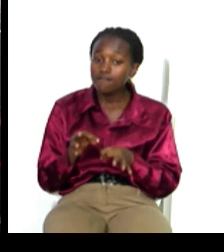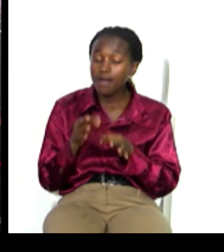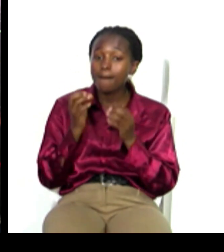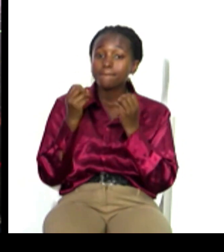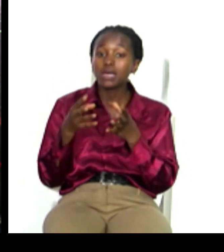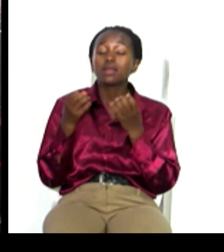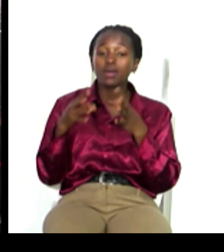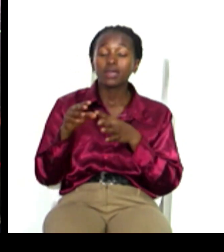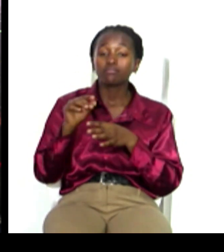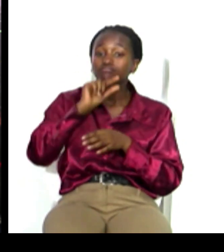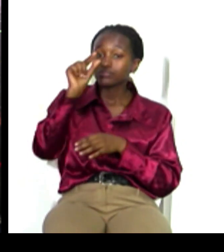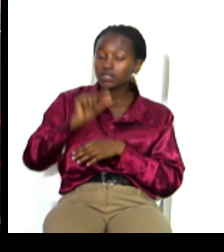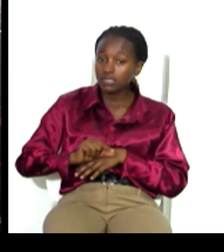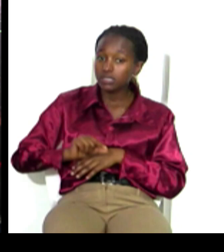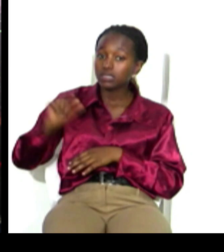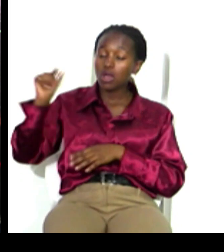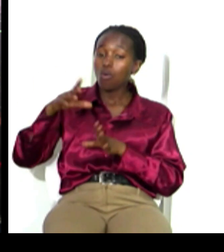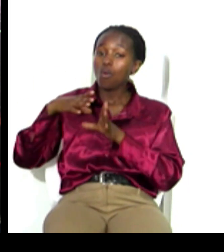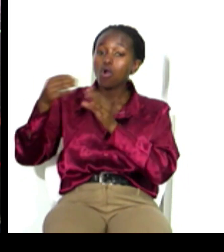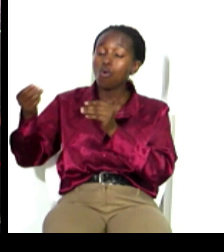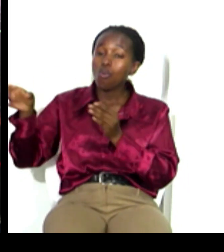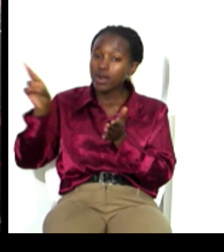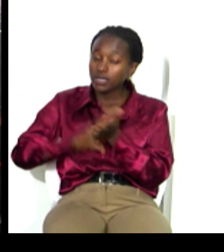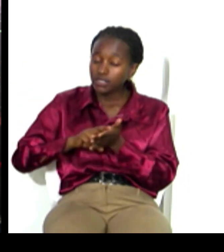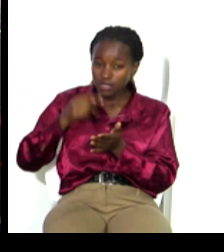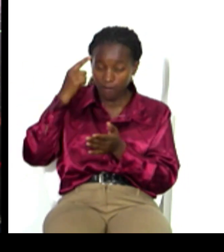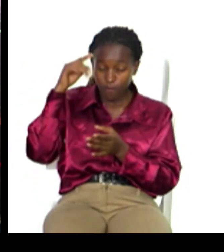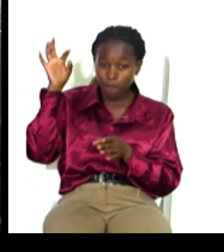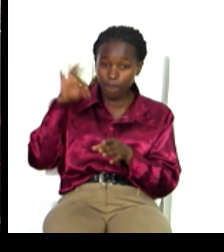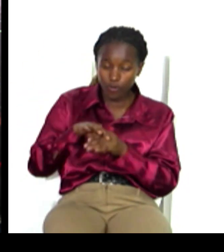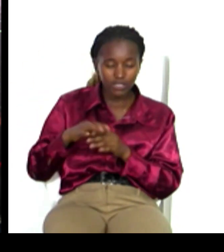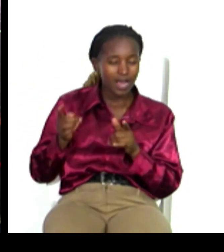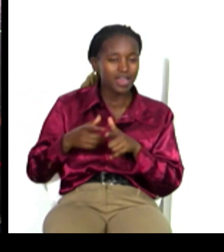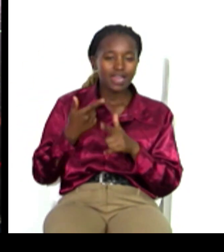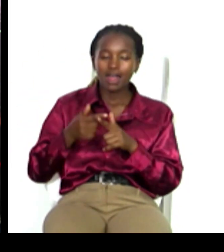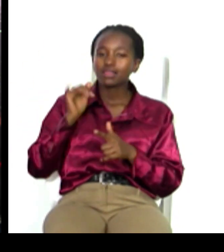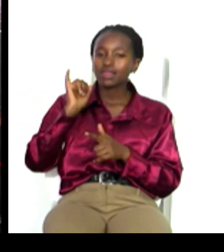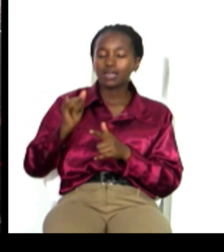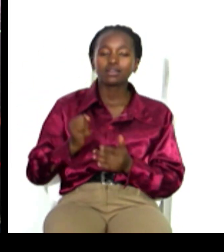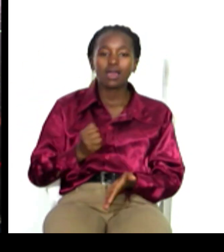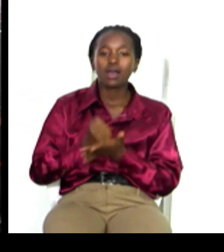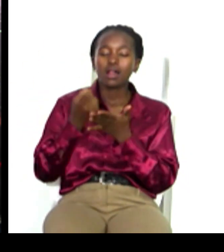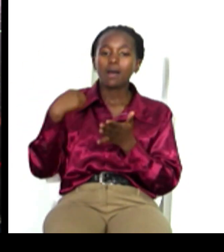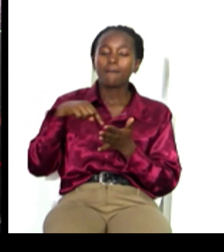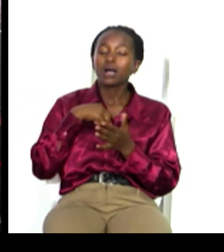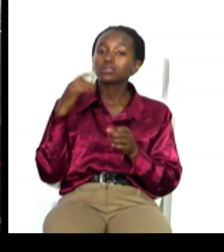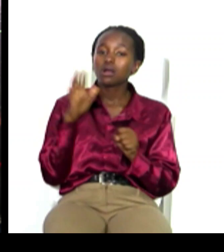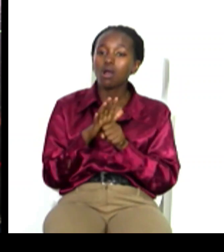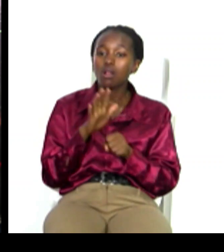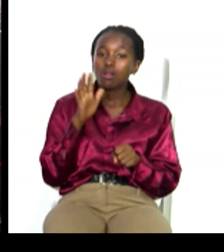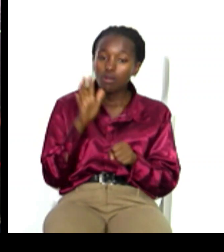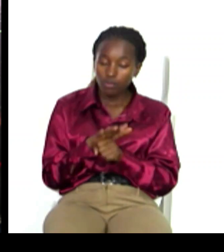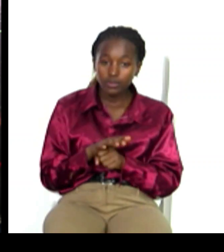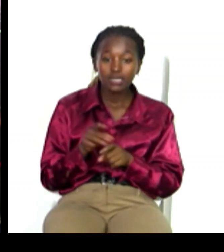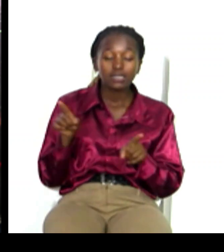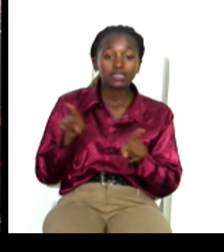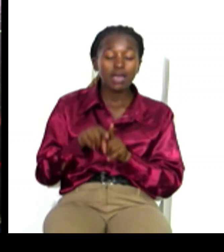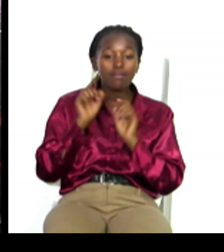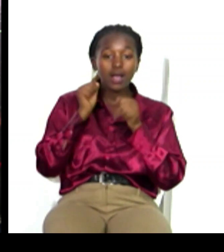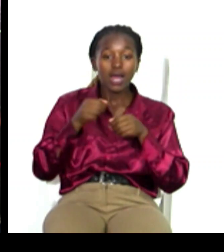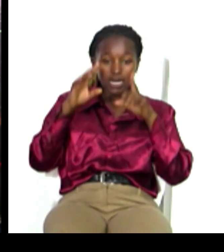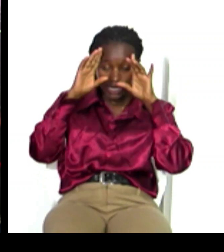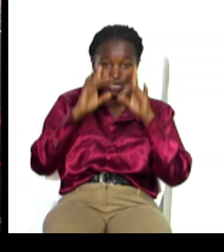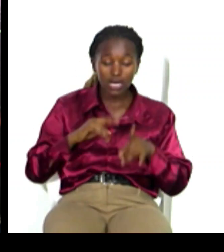wamechukua kura and they are fully registered as voters, that is the time that wataamua who is going to become the